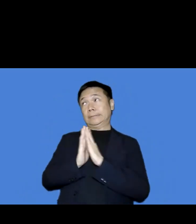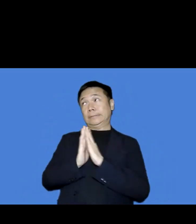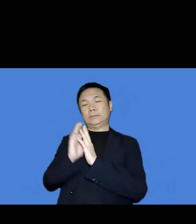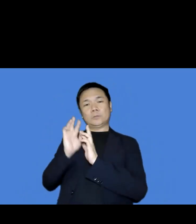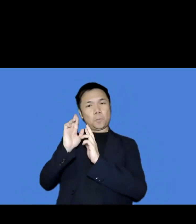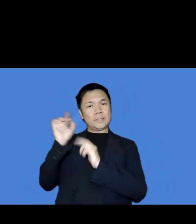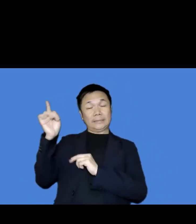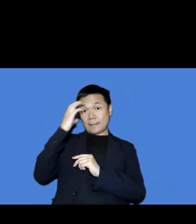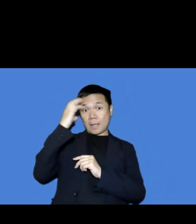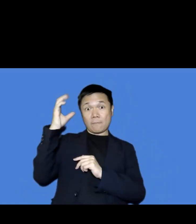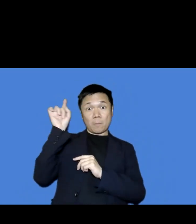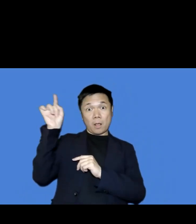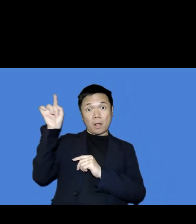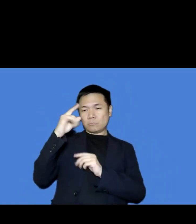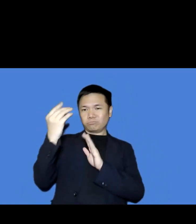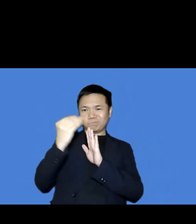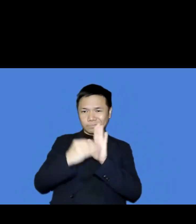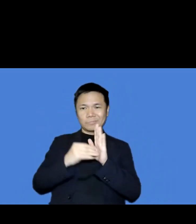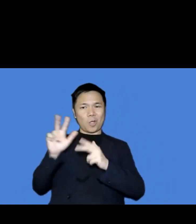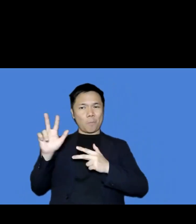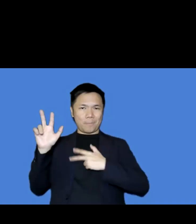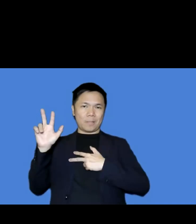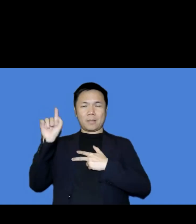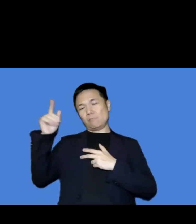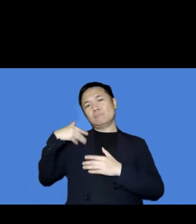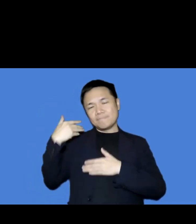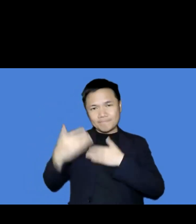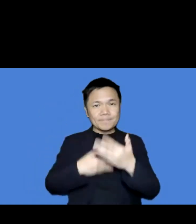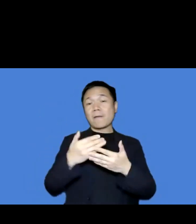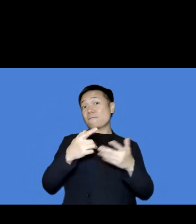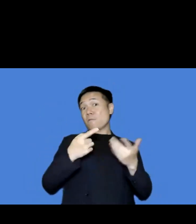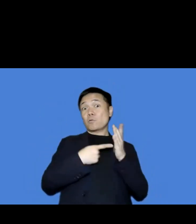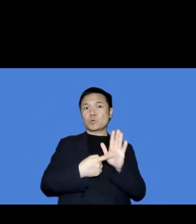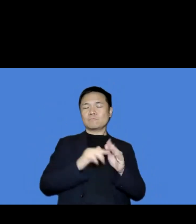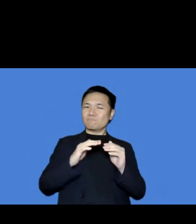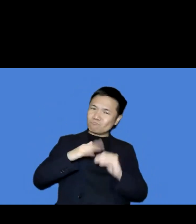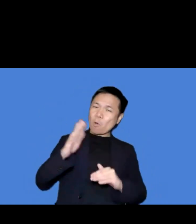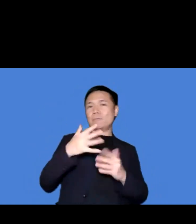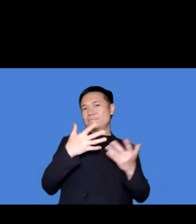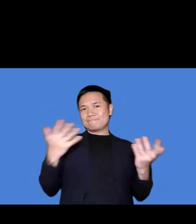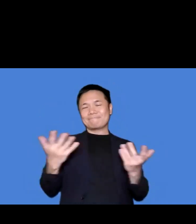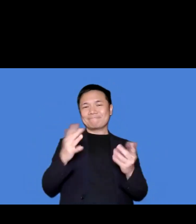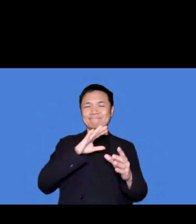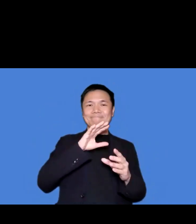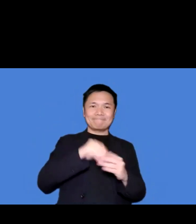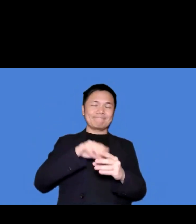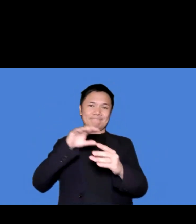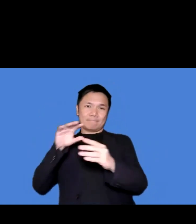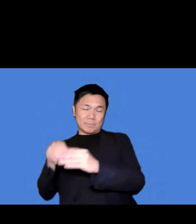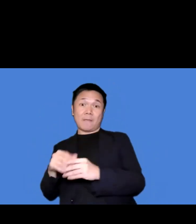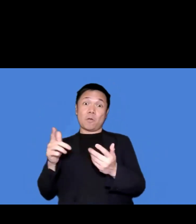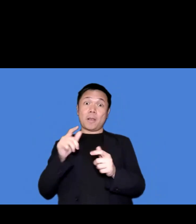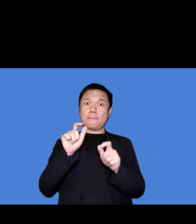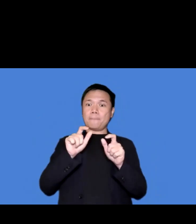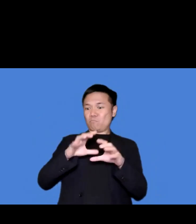that they will allocate a specific, they'll do the best for the inclusion of